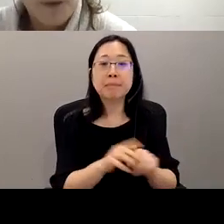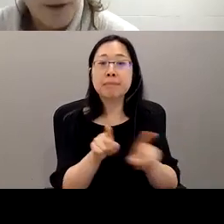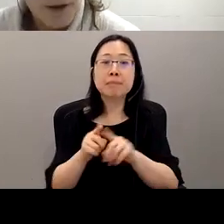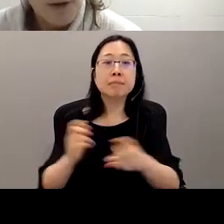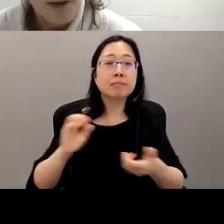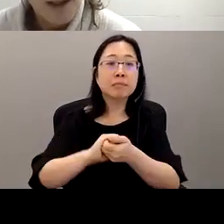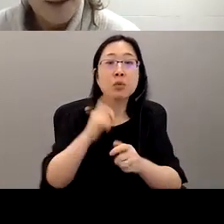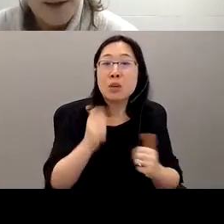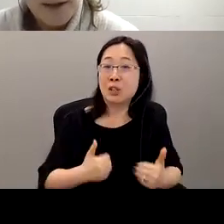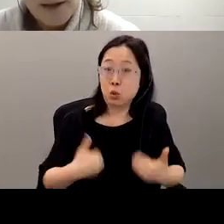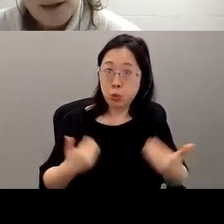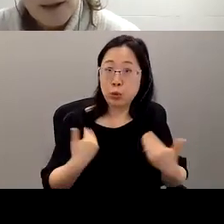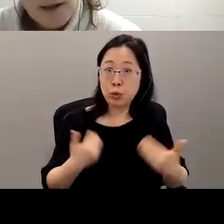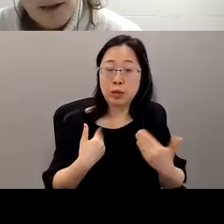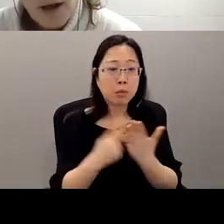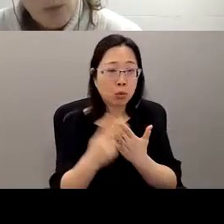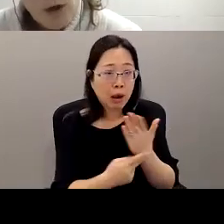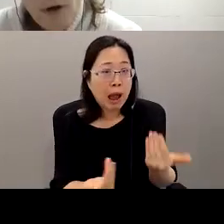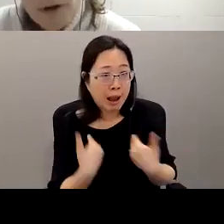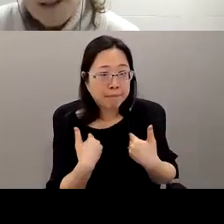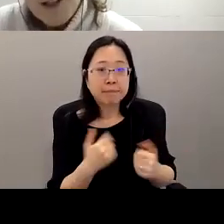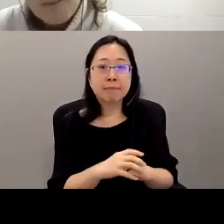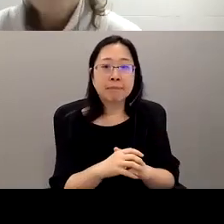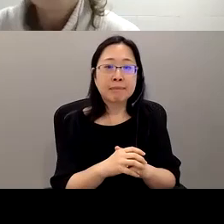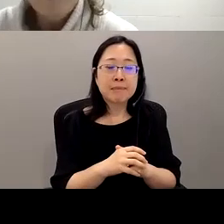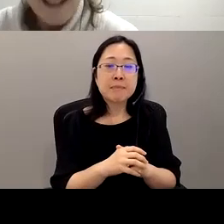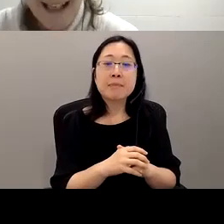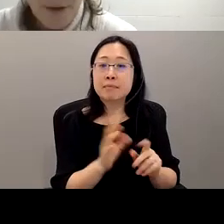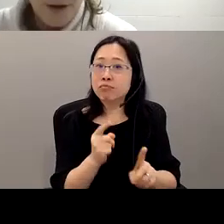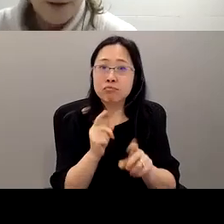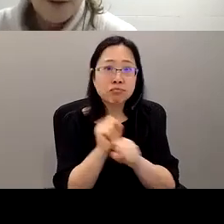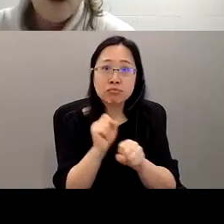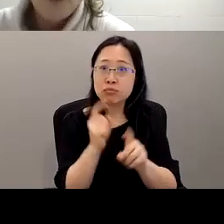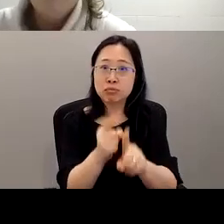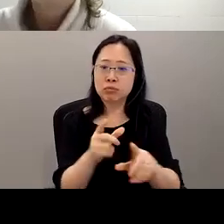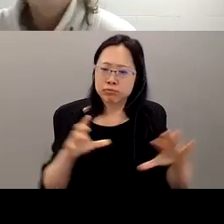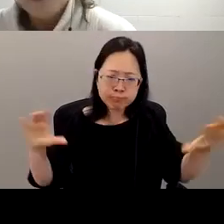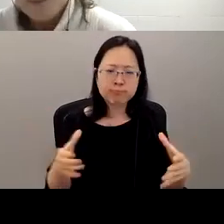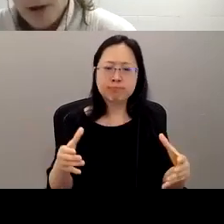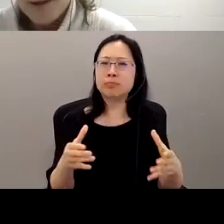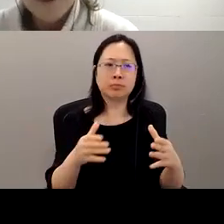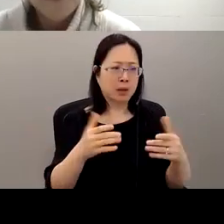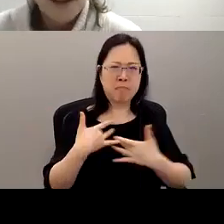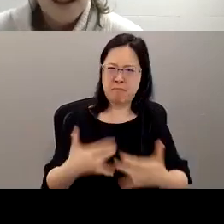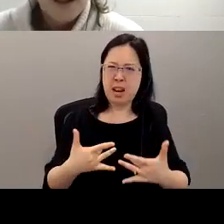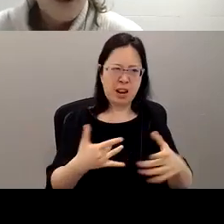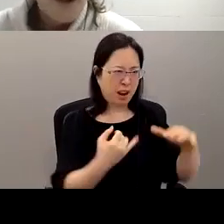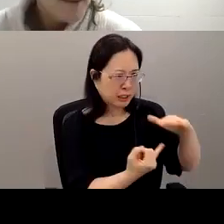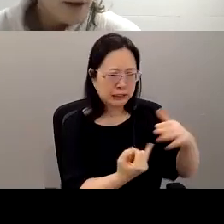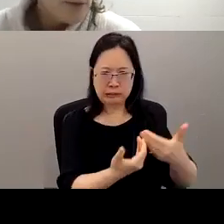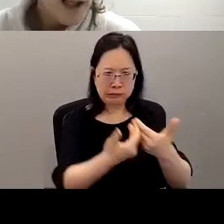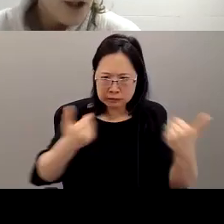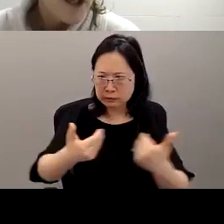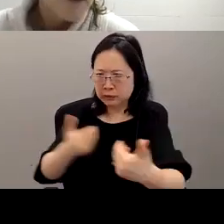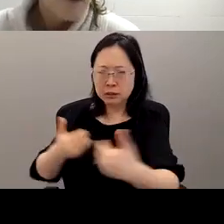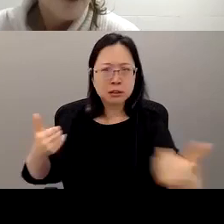settled youth in our communities. Our work focuses on bringing people together who are normally kept apart so they can